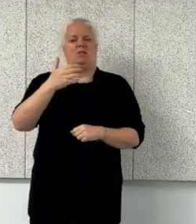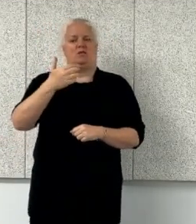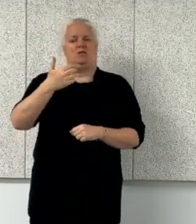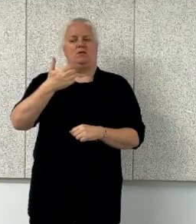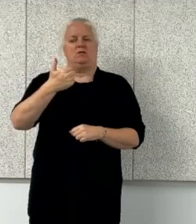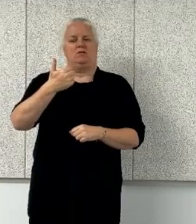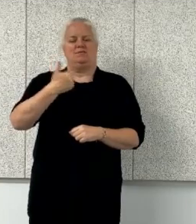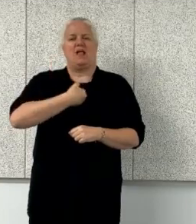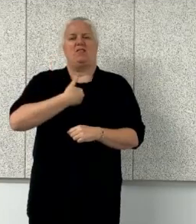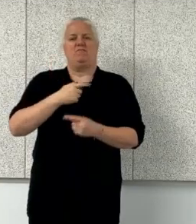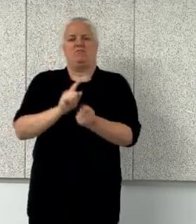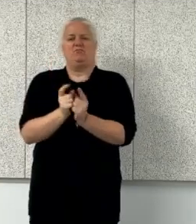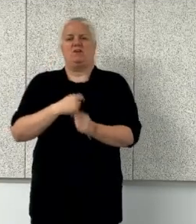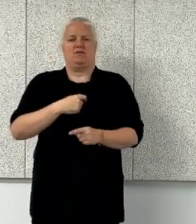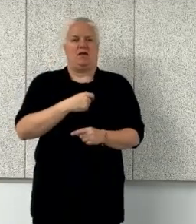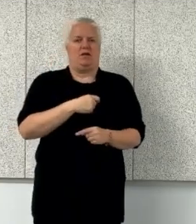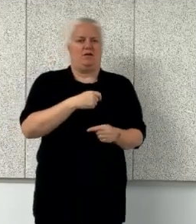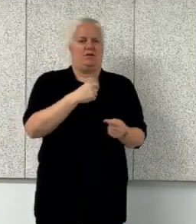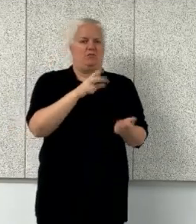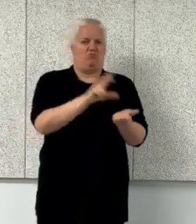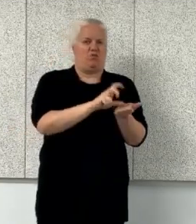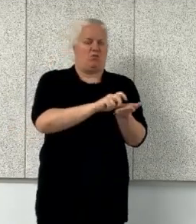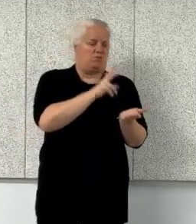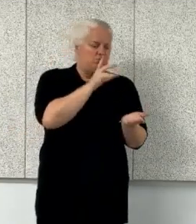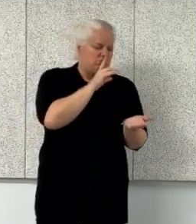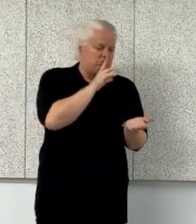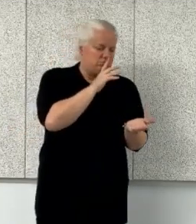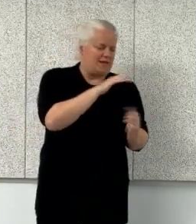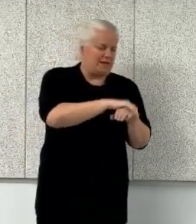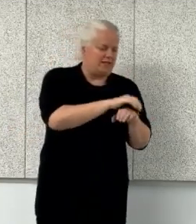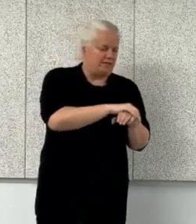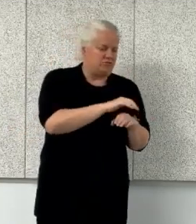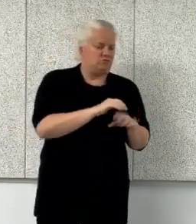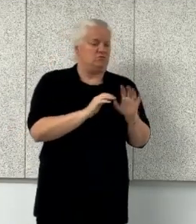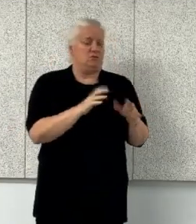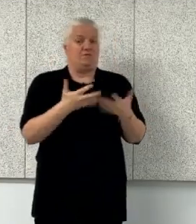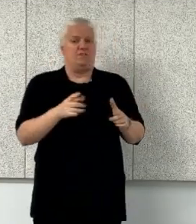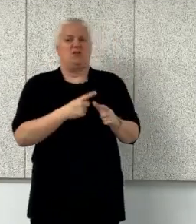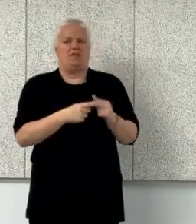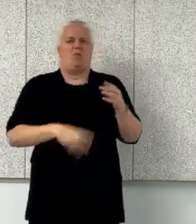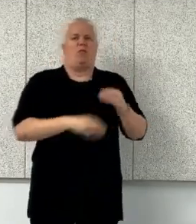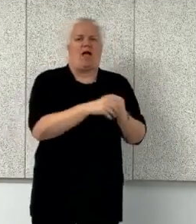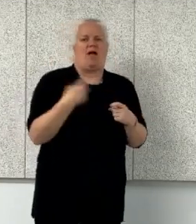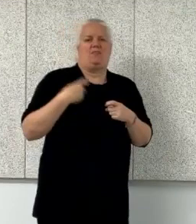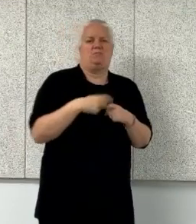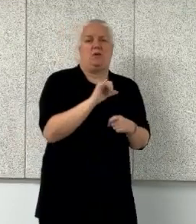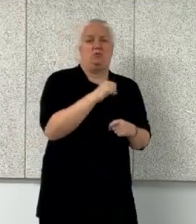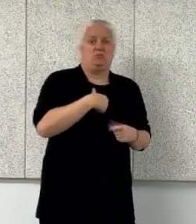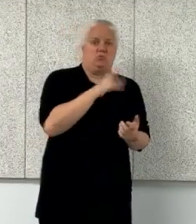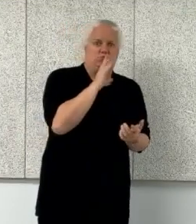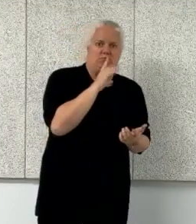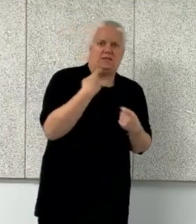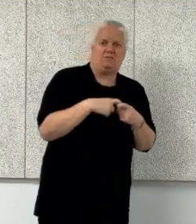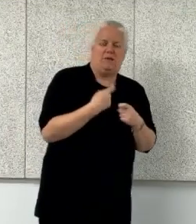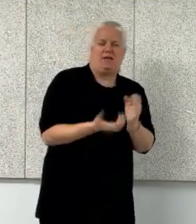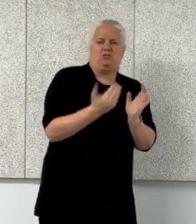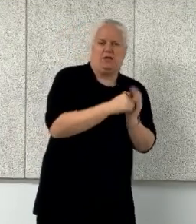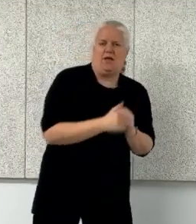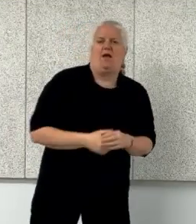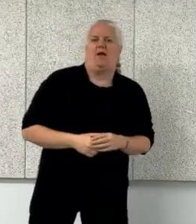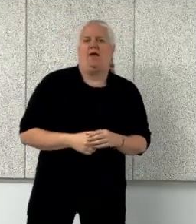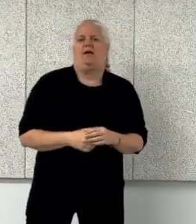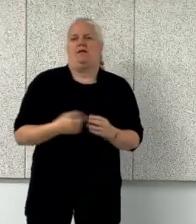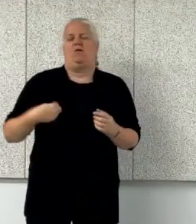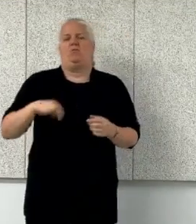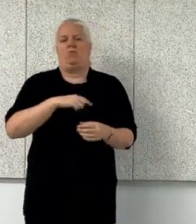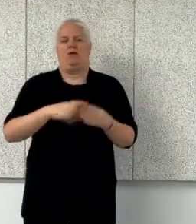languages. We've had language justice in terms of translators who are able to either translate openly in a different language for the rest of the audience,